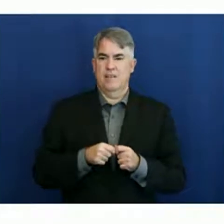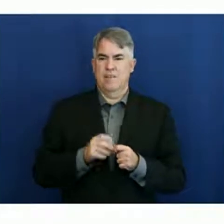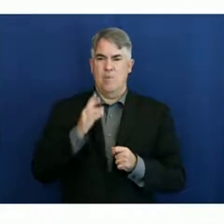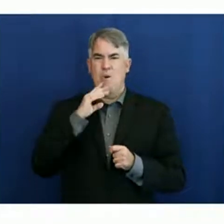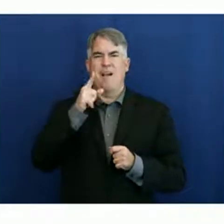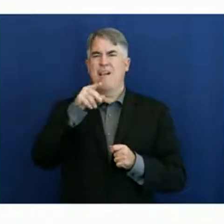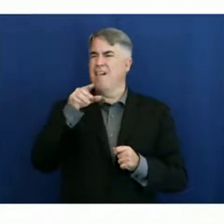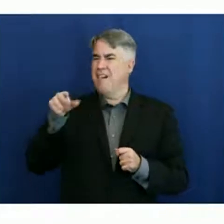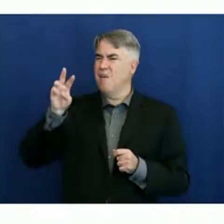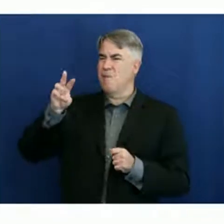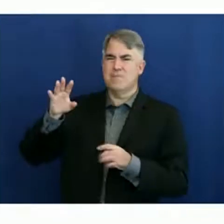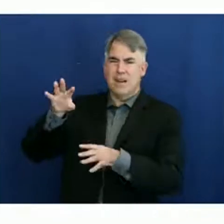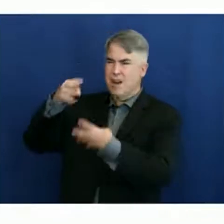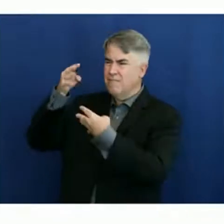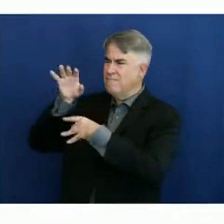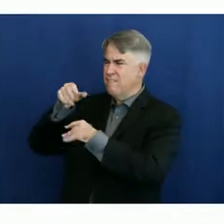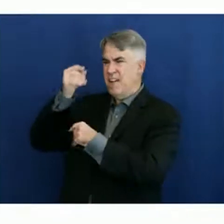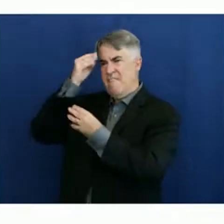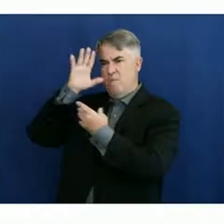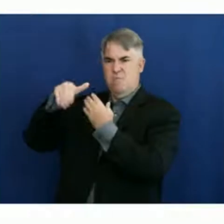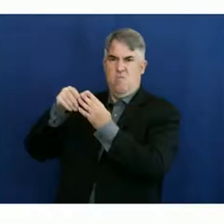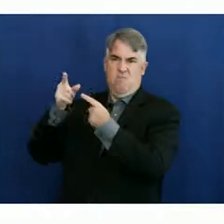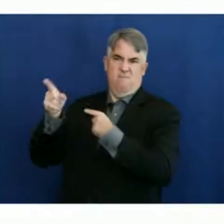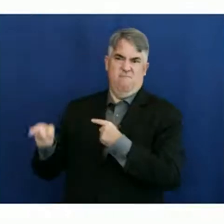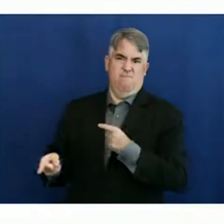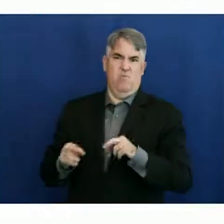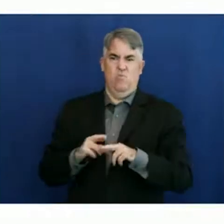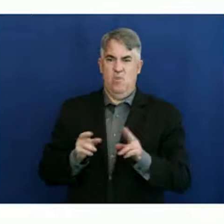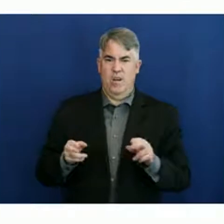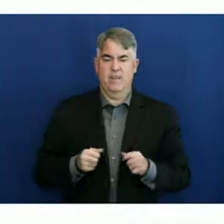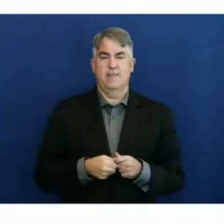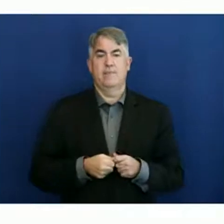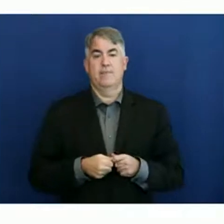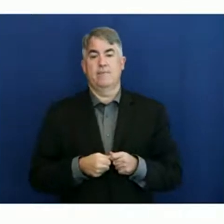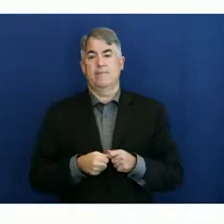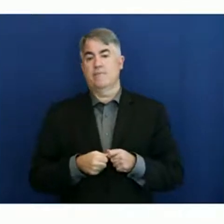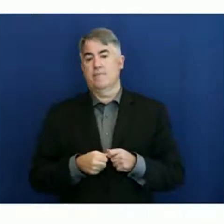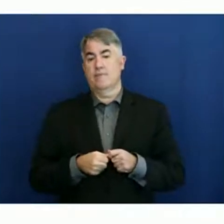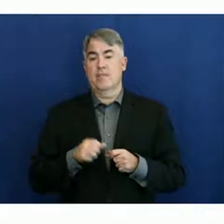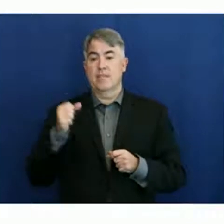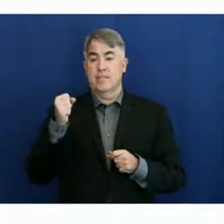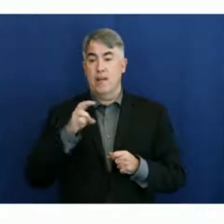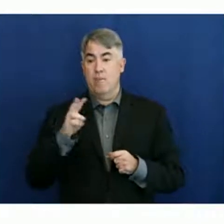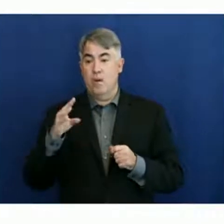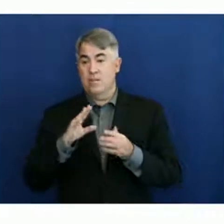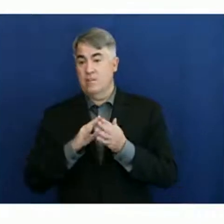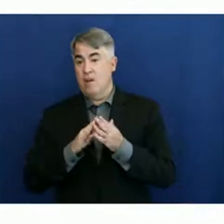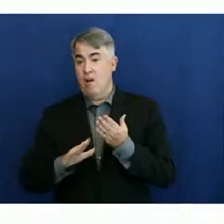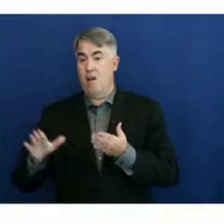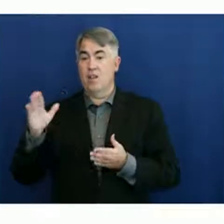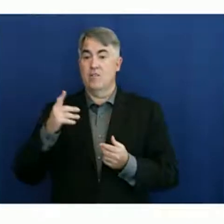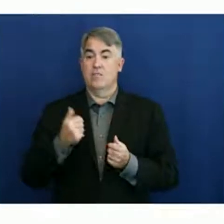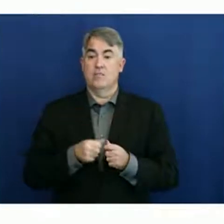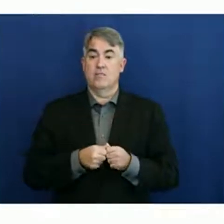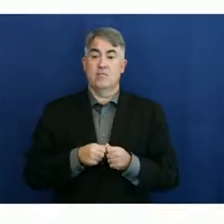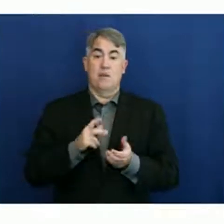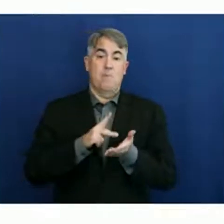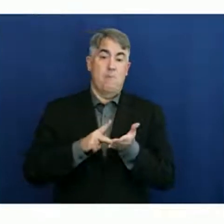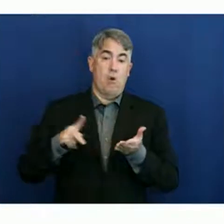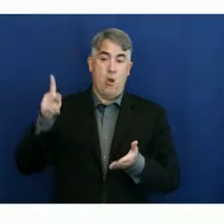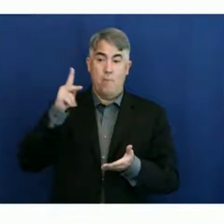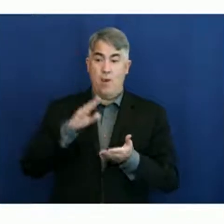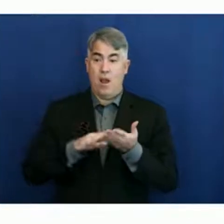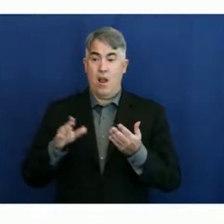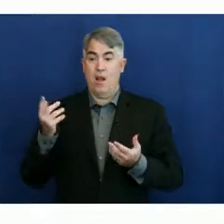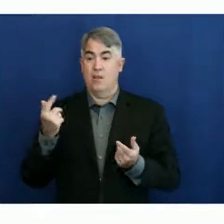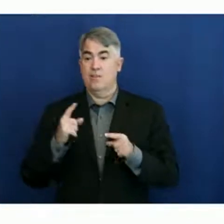these. You see one at Southwest College, Palomar Family YMCA, the Elks Lodge, Northgate Market, Mira Mesa Senior Center,